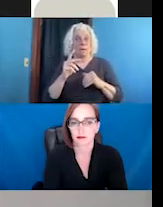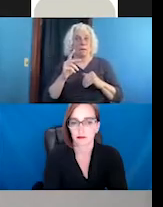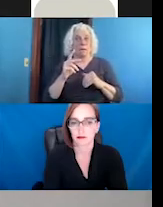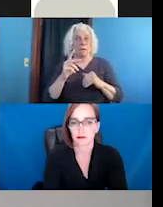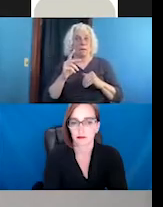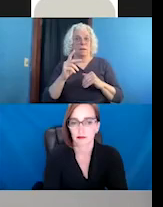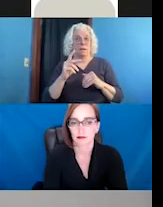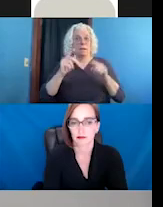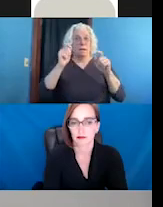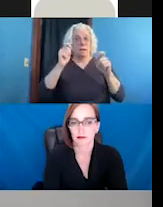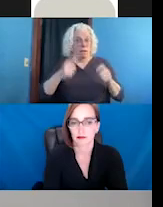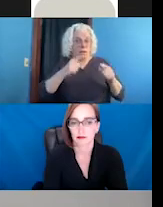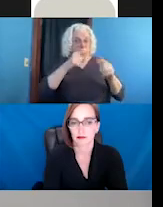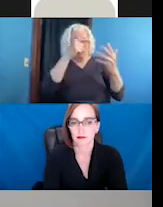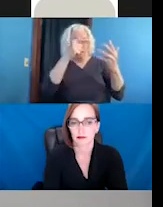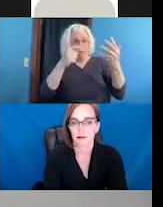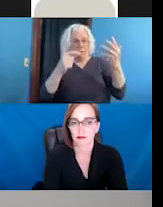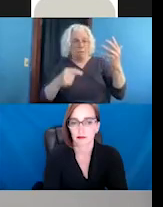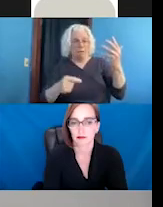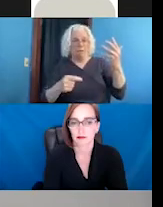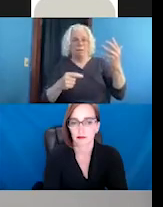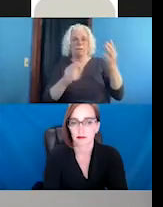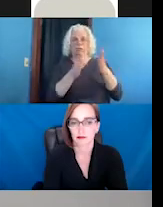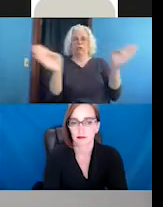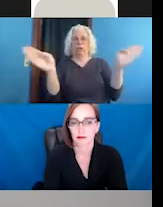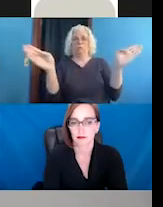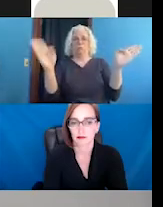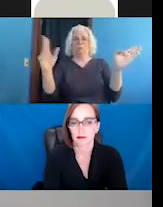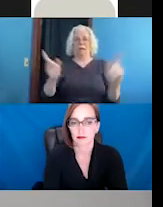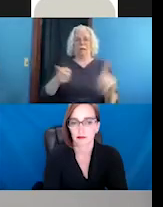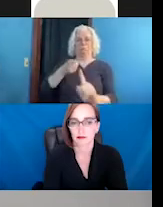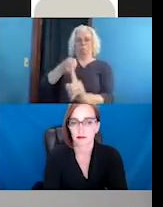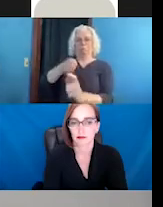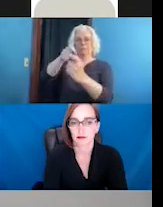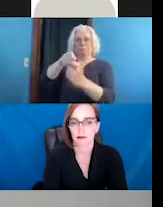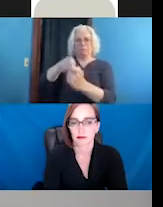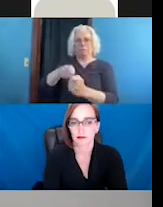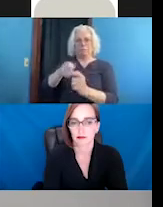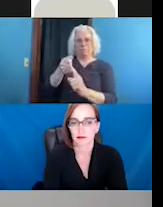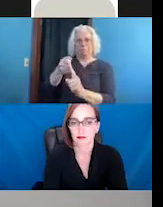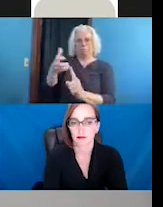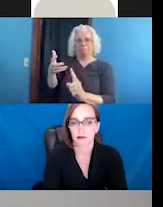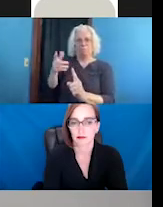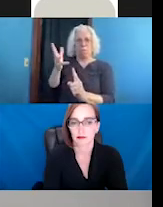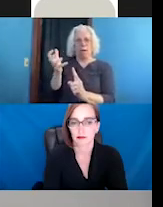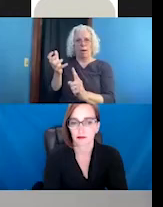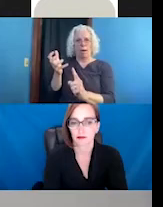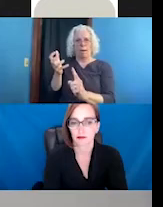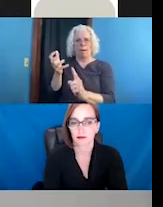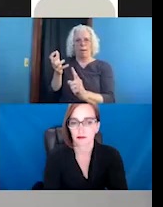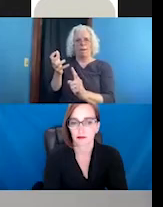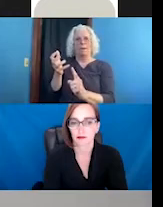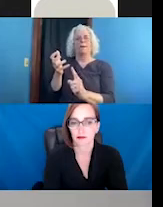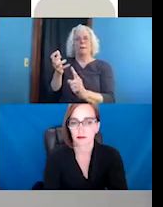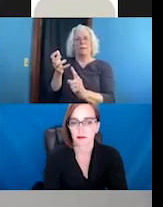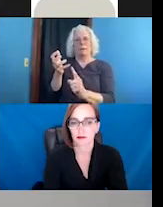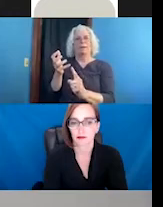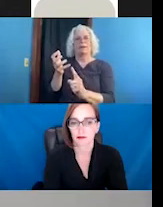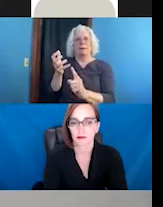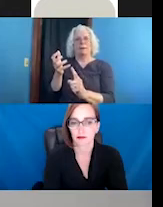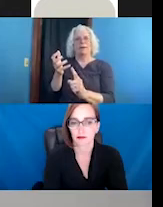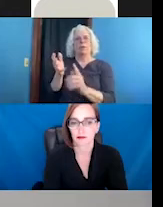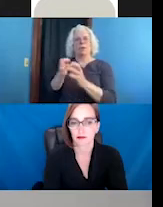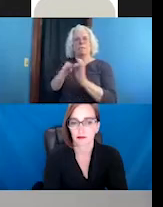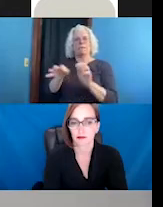specific ideas, and we've created a very simple form for people to